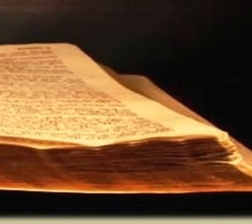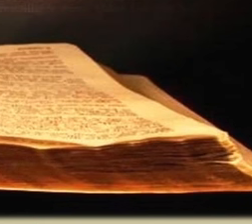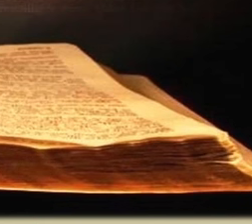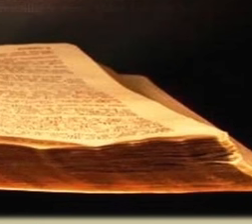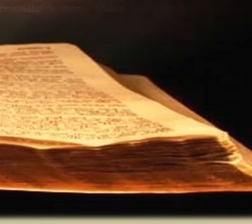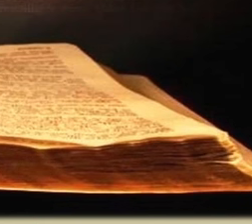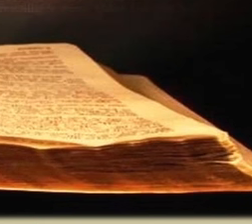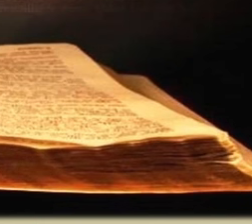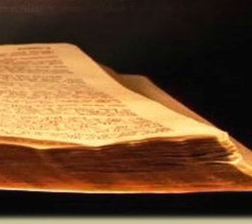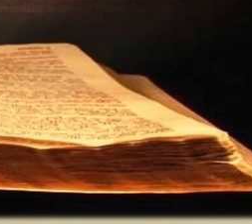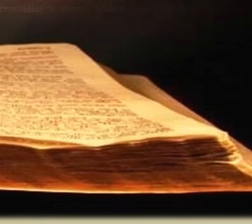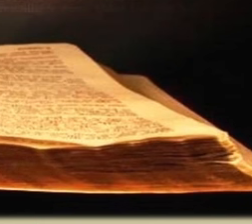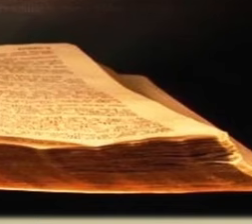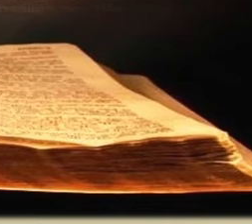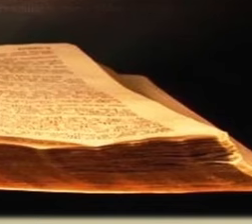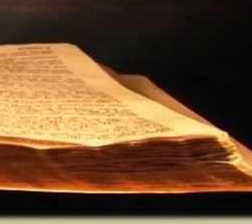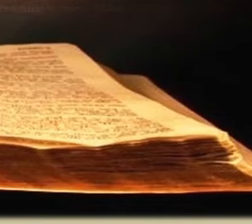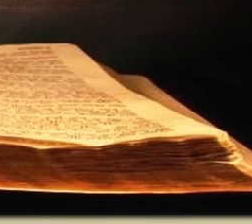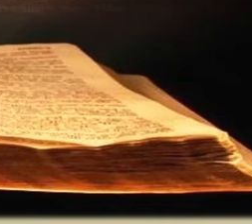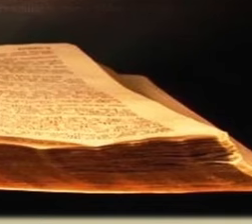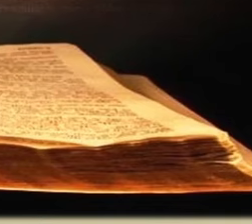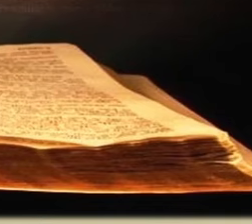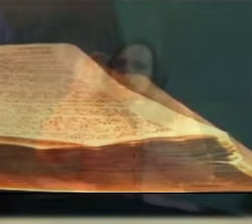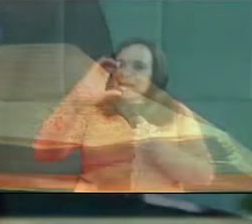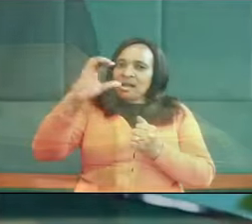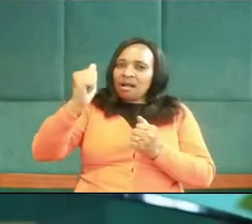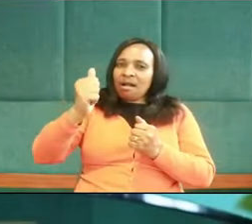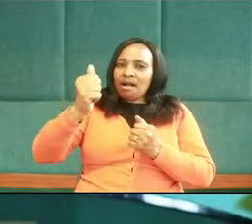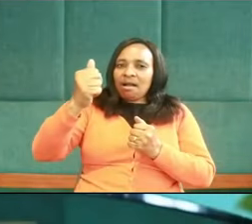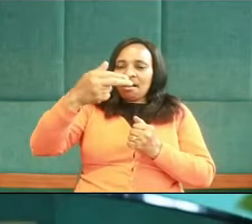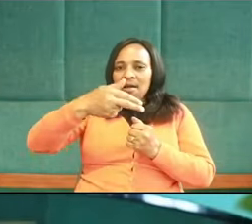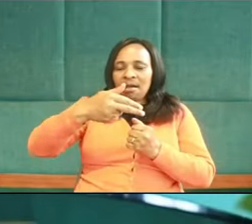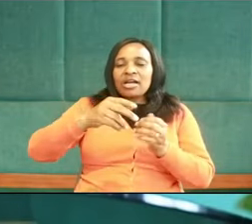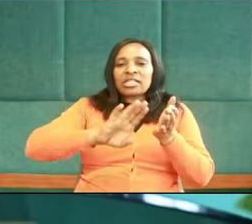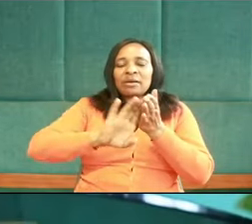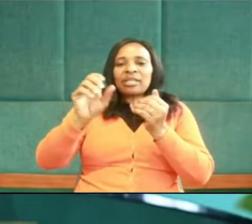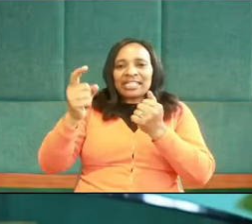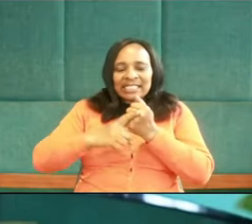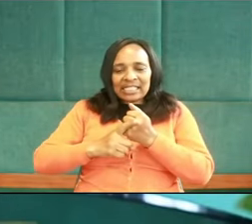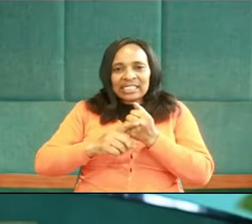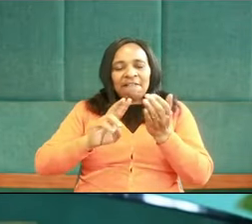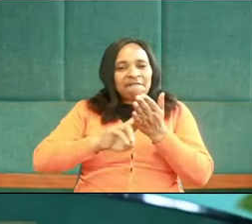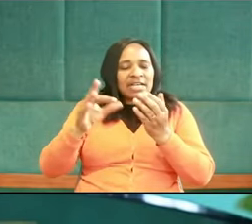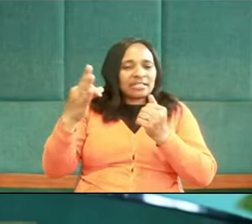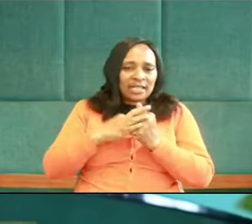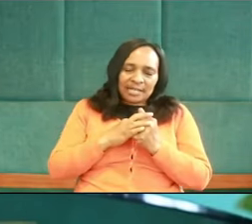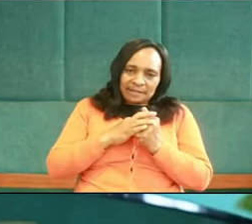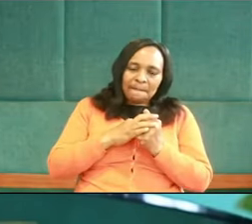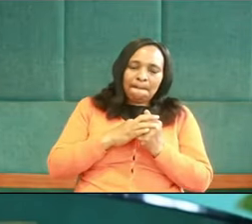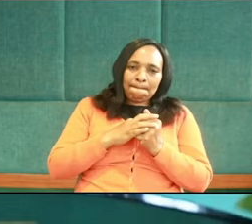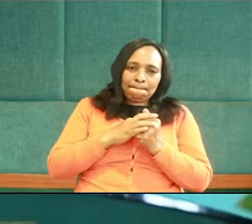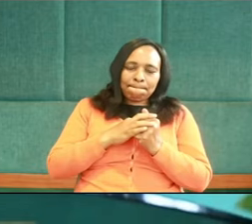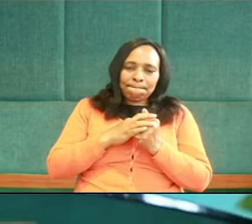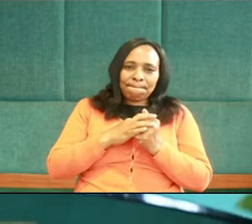number 8. Marker chapter 6 and verse number 8.